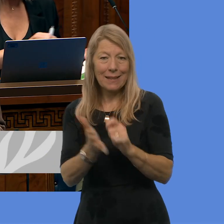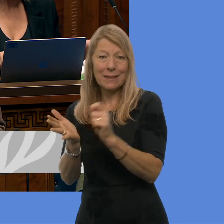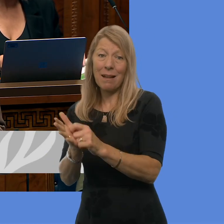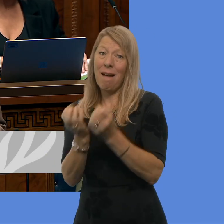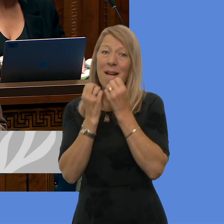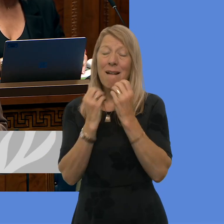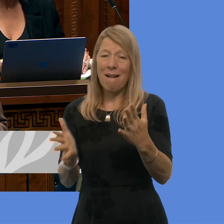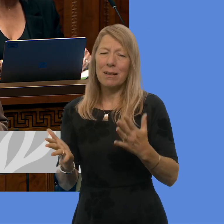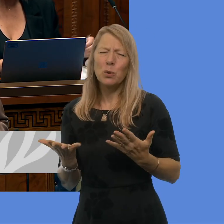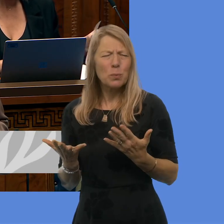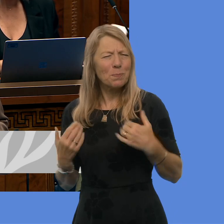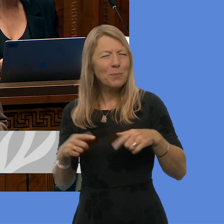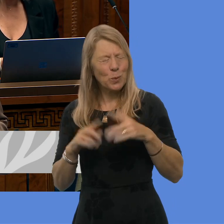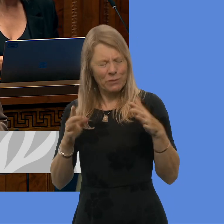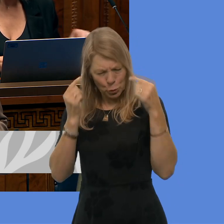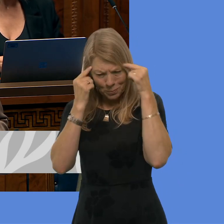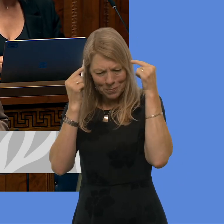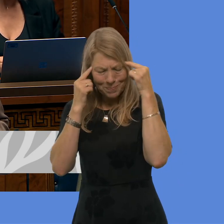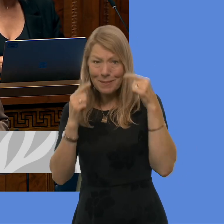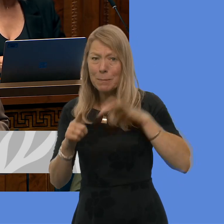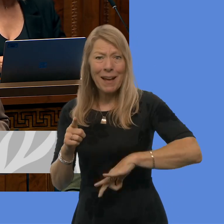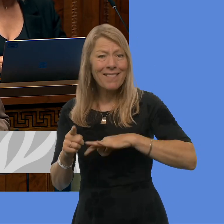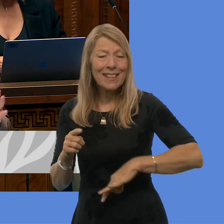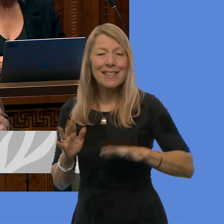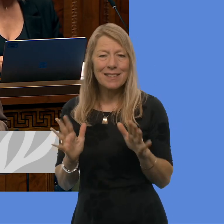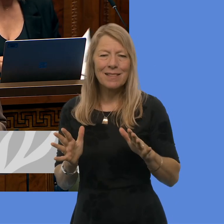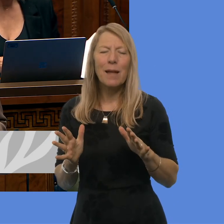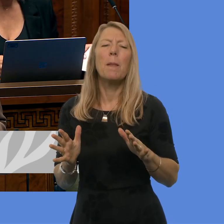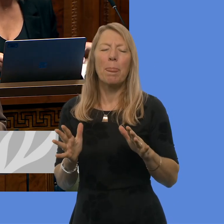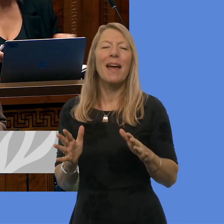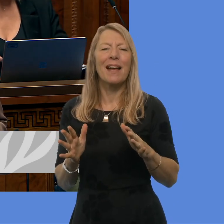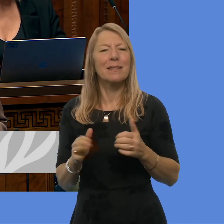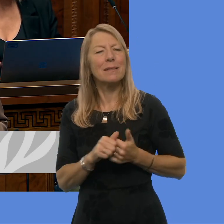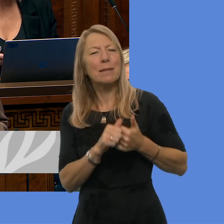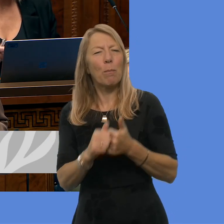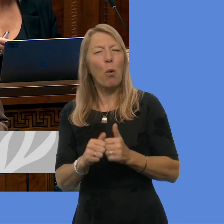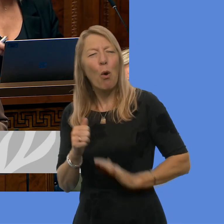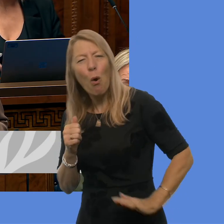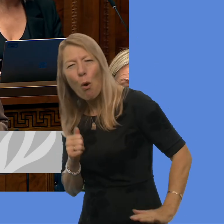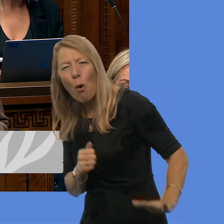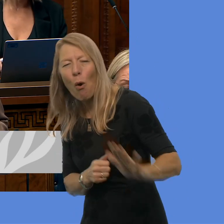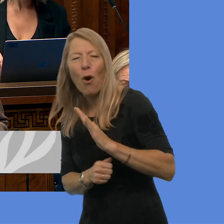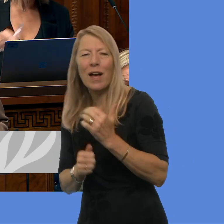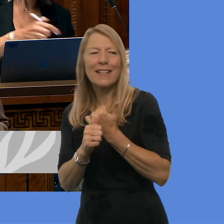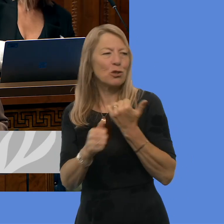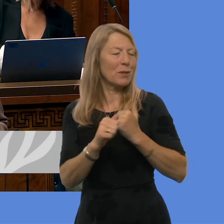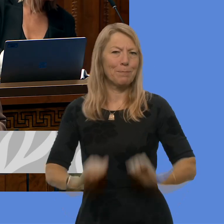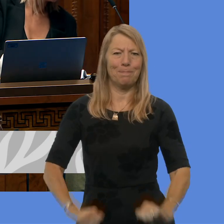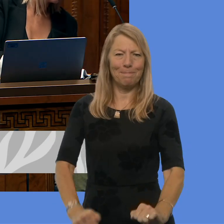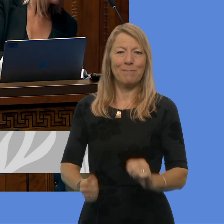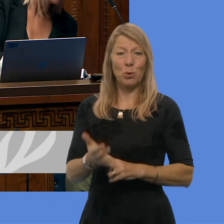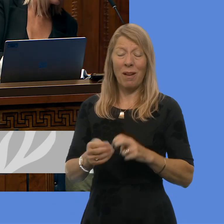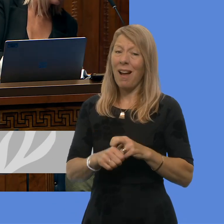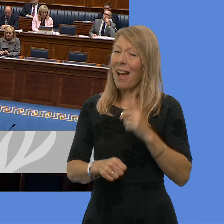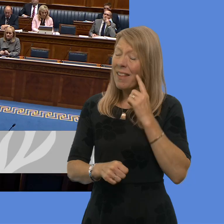that in the time ahead. And I think that we need to then work to support all of our industries right across the board, and I think that the Economy Minister is doing a great job in that